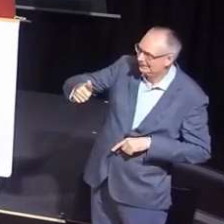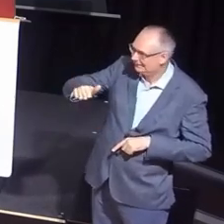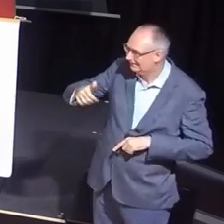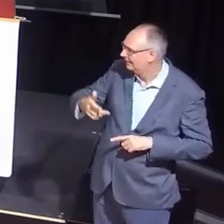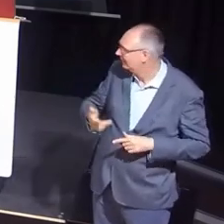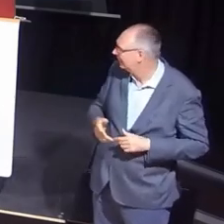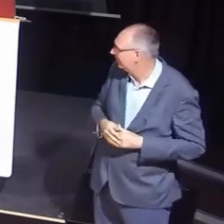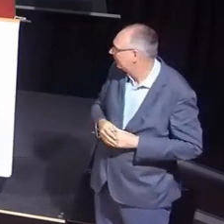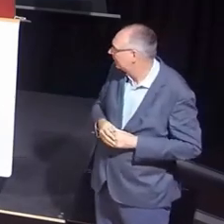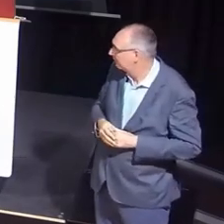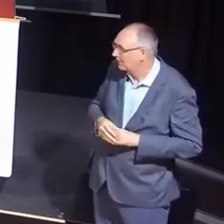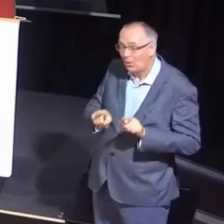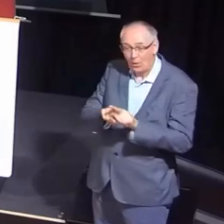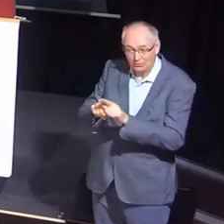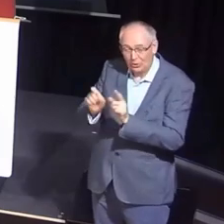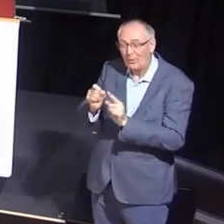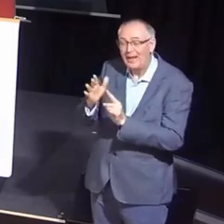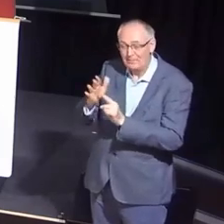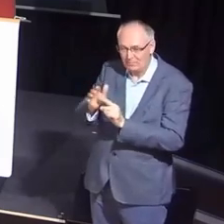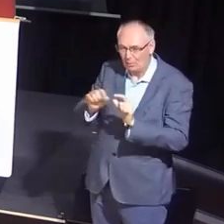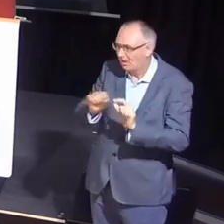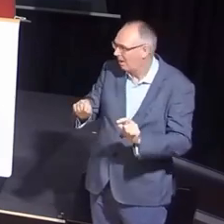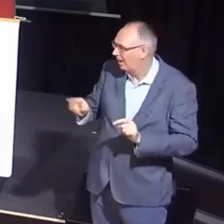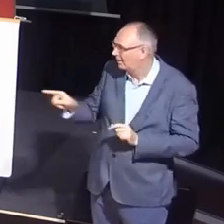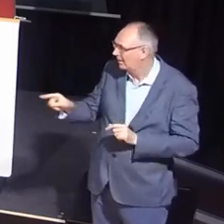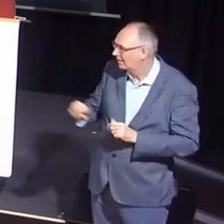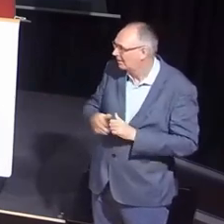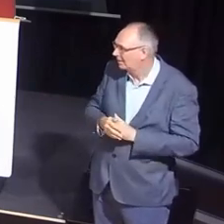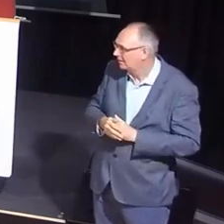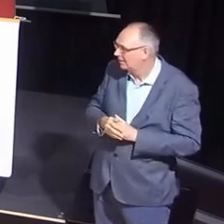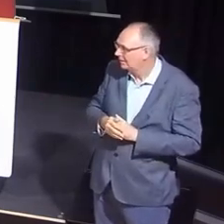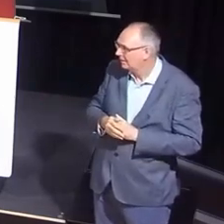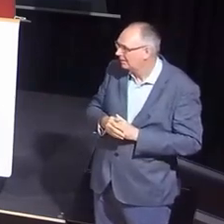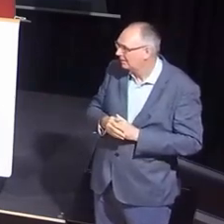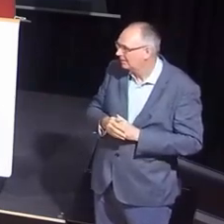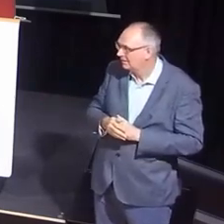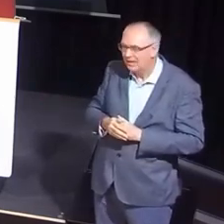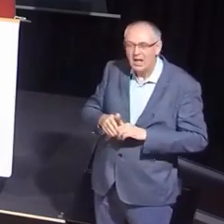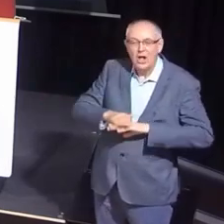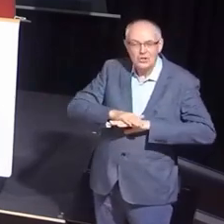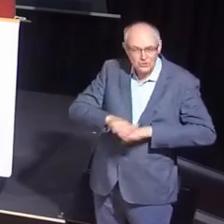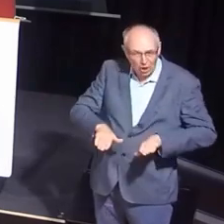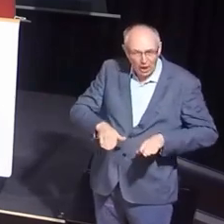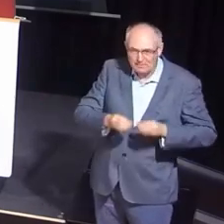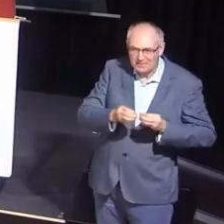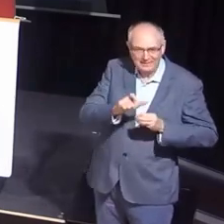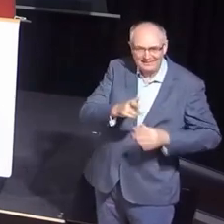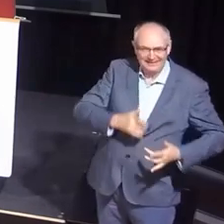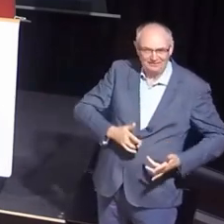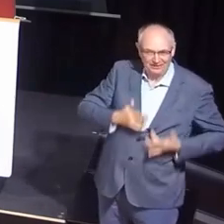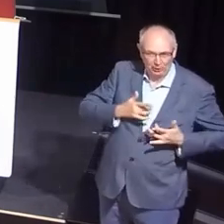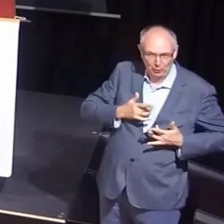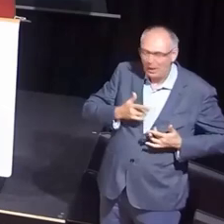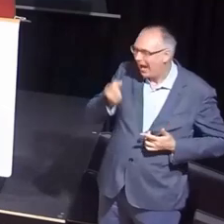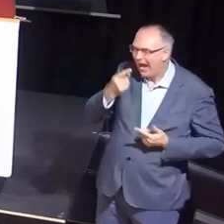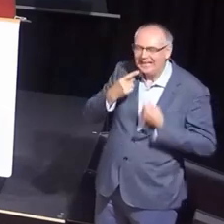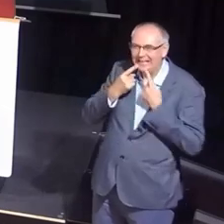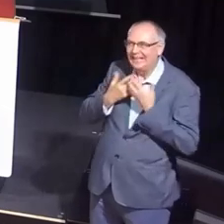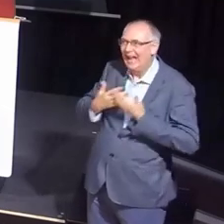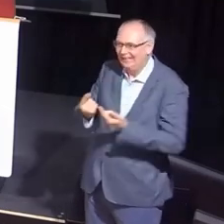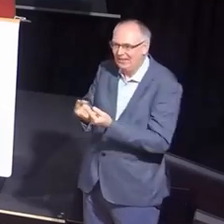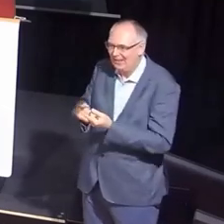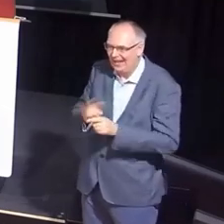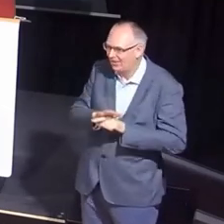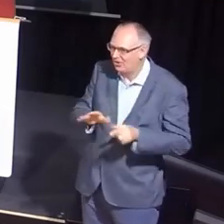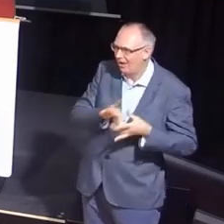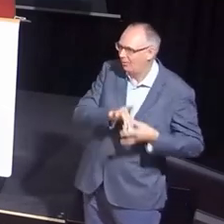And he's also got the most important line. This is not the opinion of the BBC. So now I'm free to say freaking anything. It's great. Let's go.